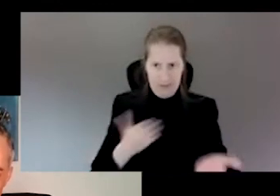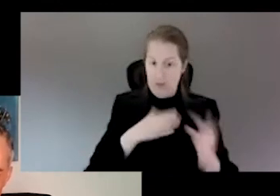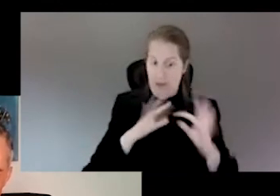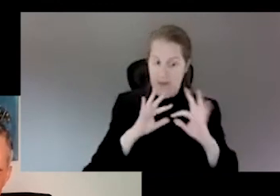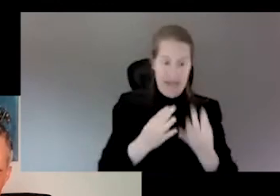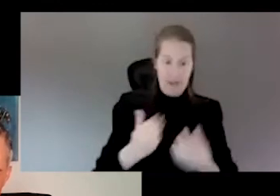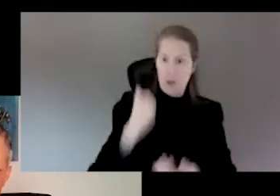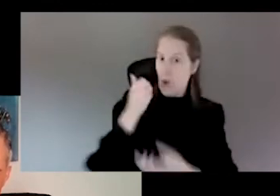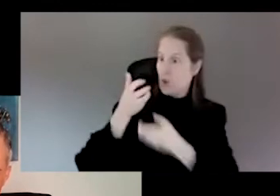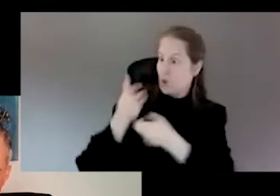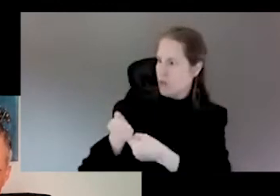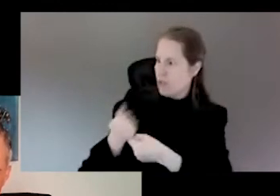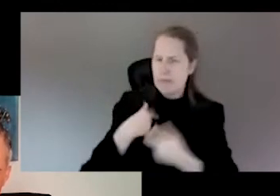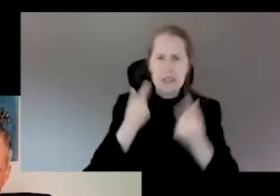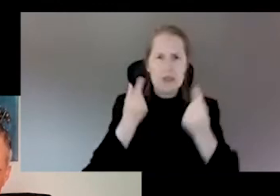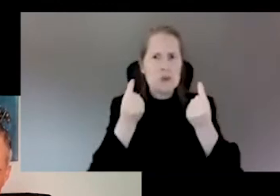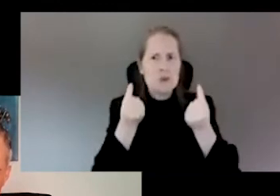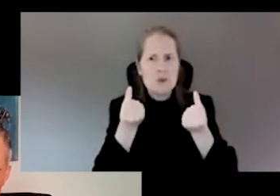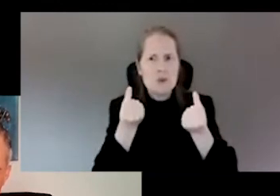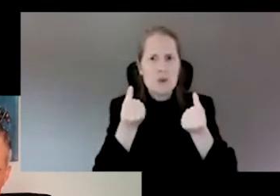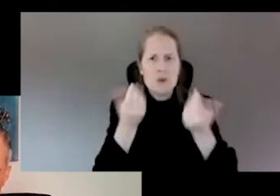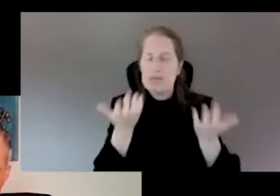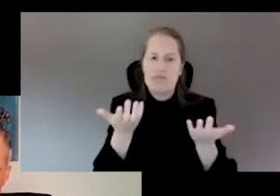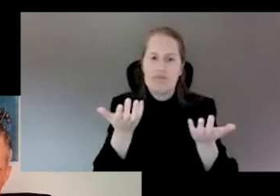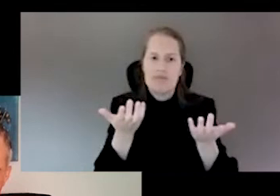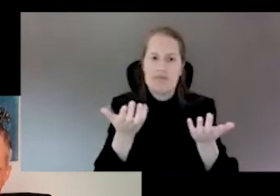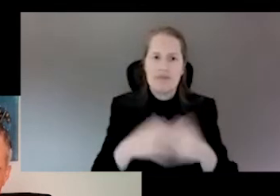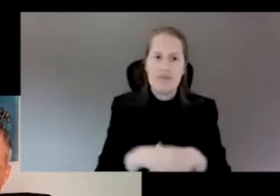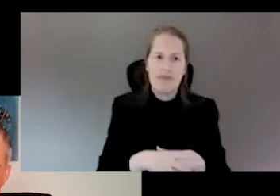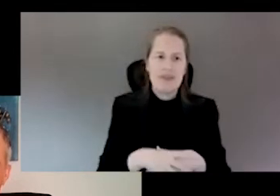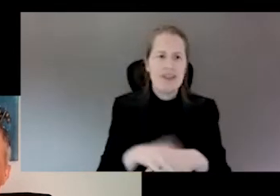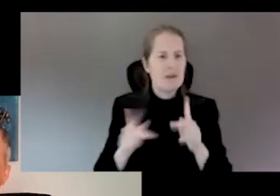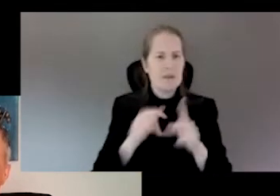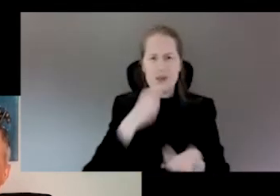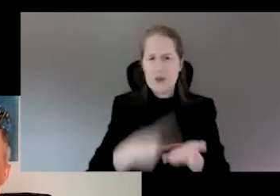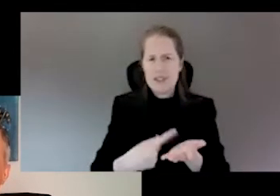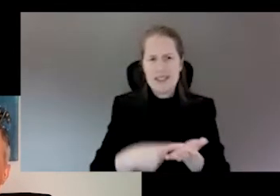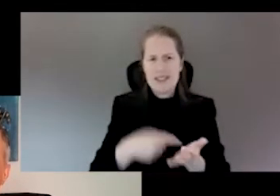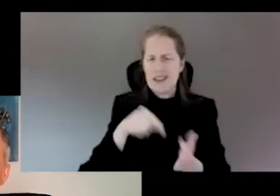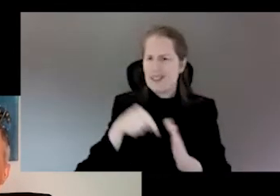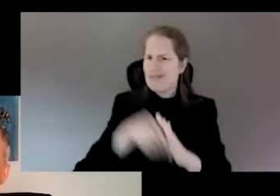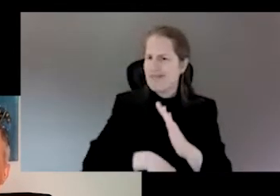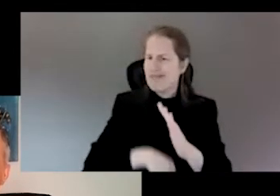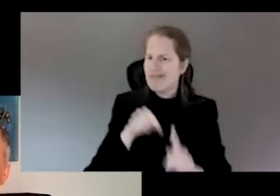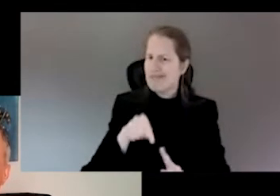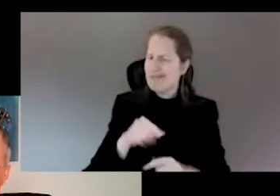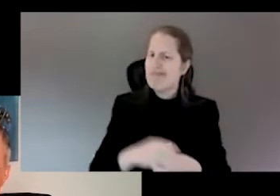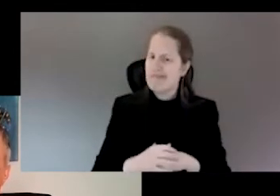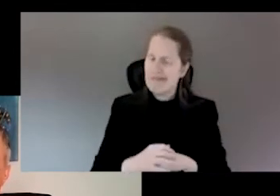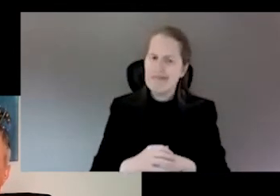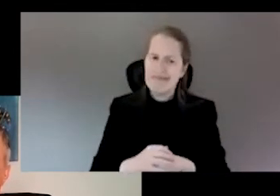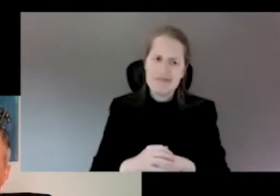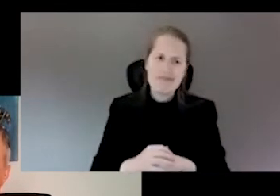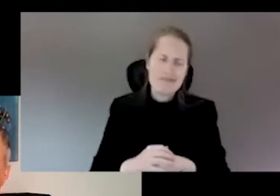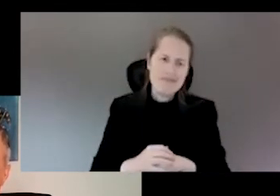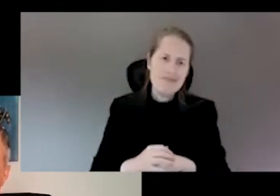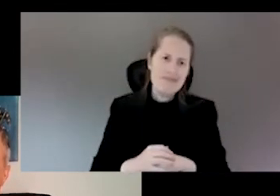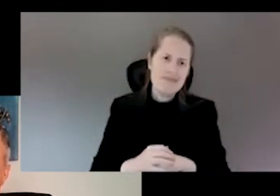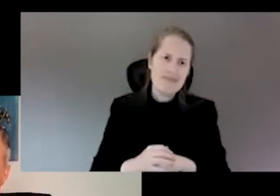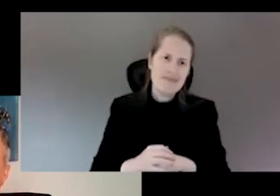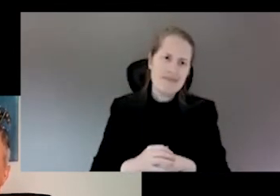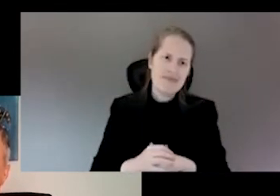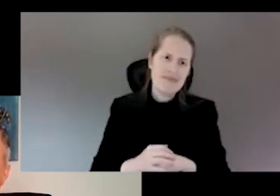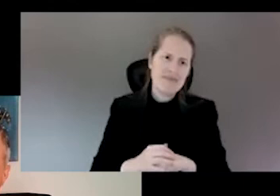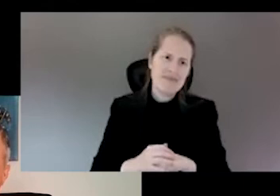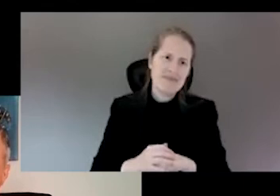So what do I do? But this is never talked about, right? And so this is where, you know, like, and I know I talked about